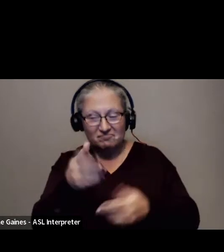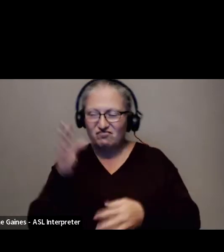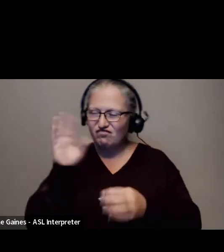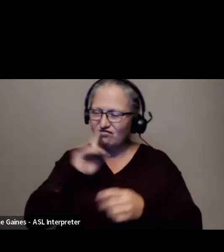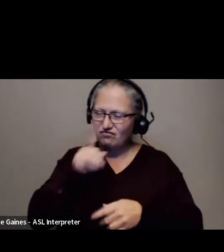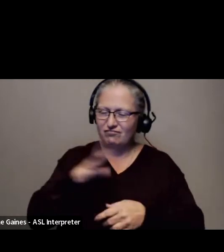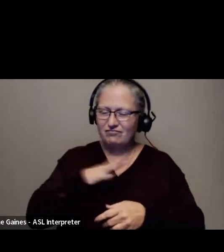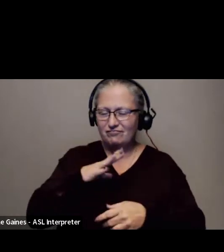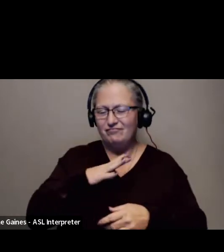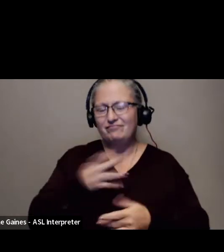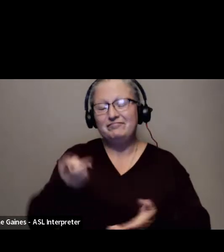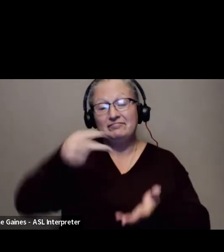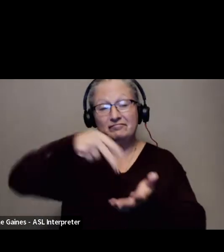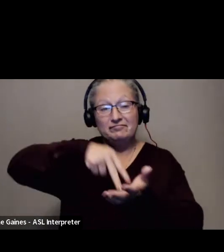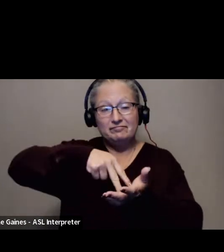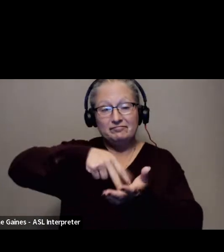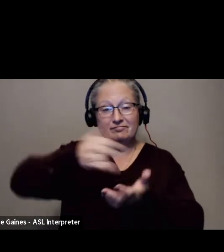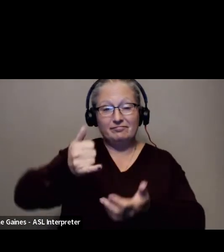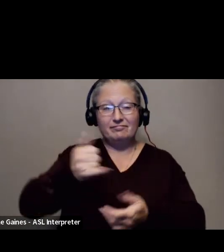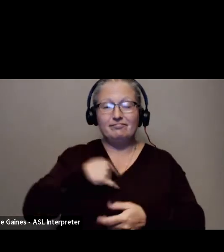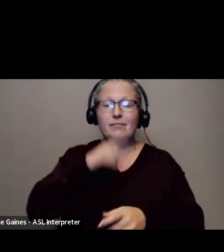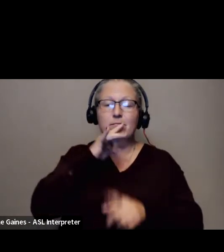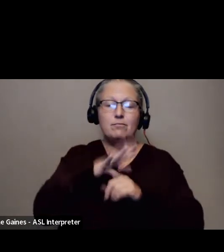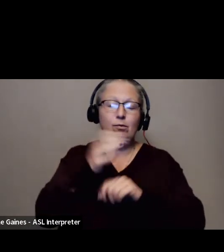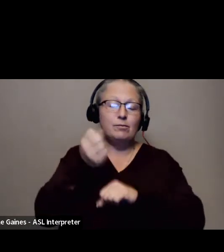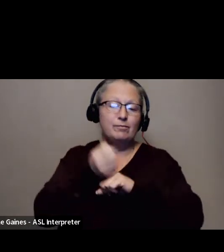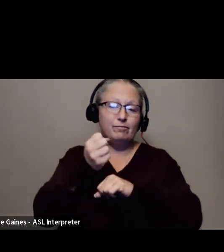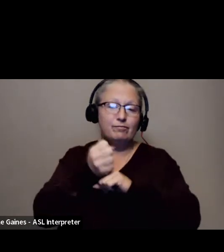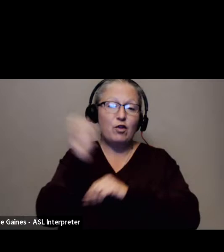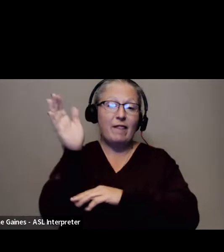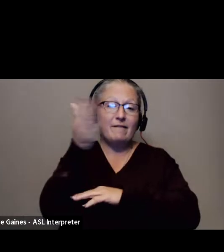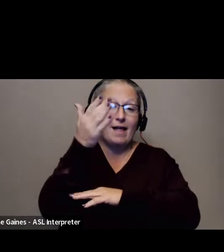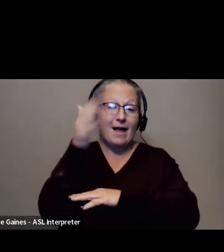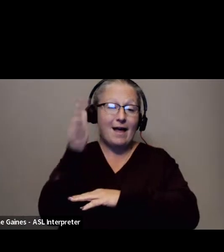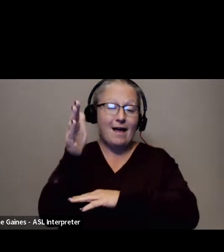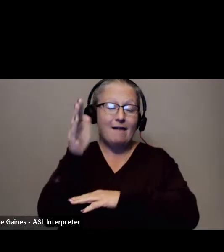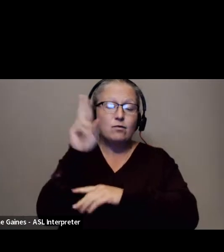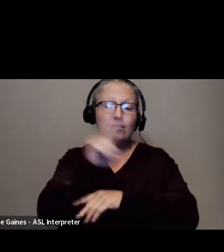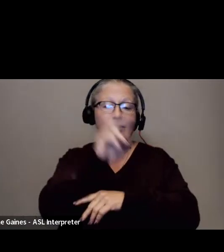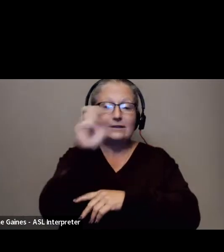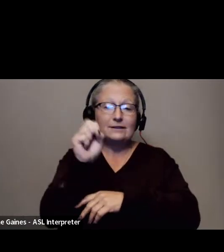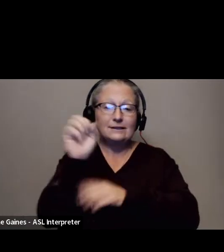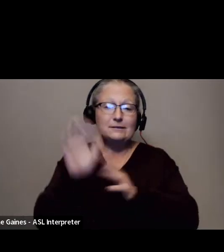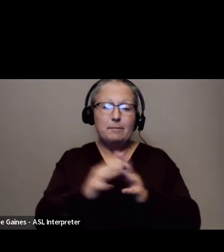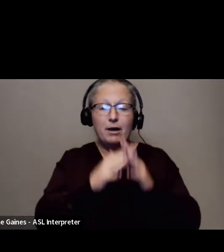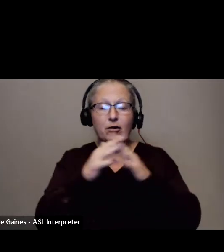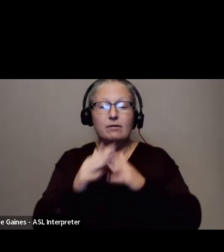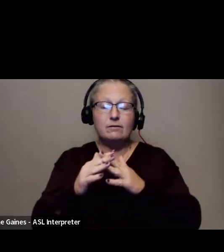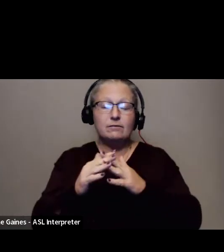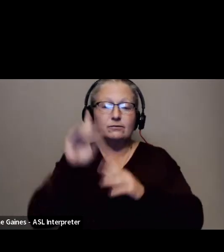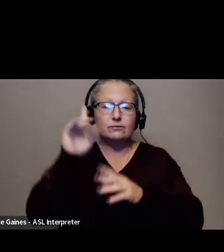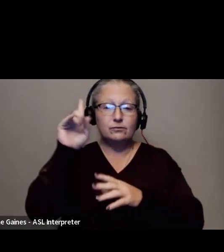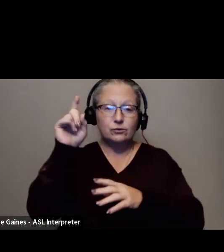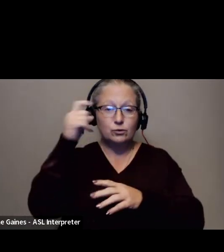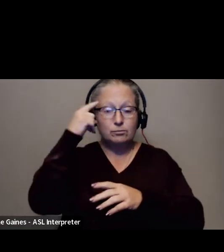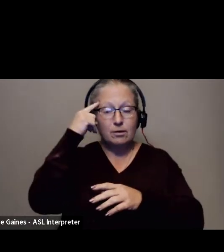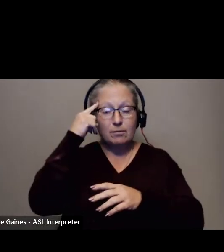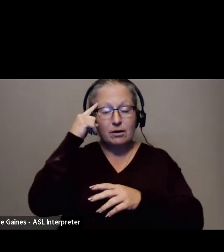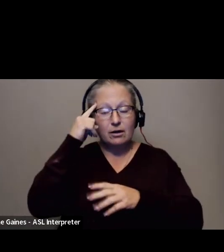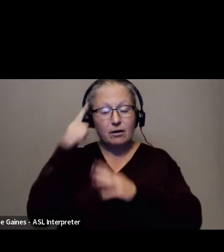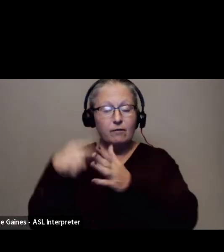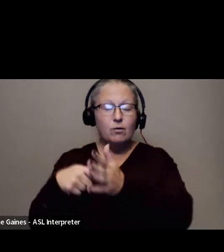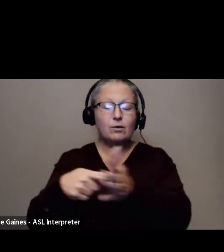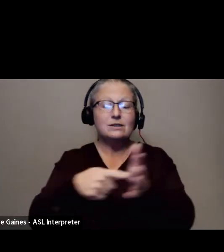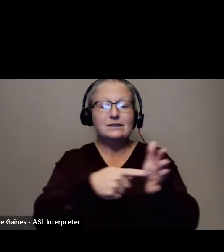rise. I pledge allegiance to the flag of the United States of America and to the